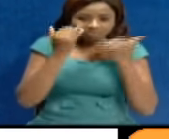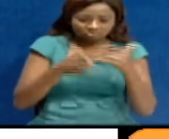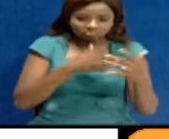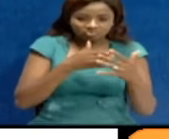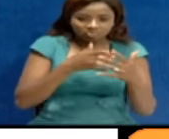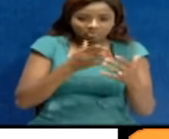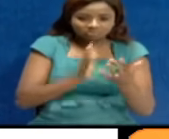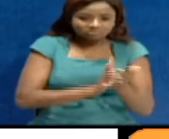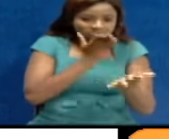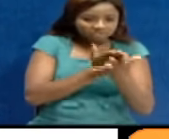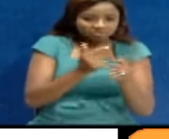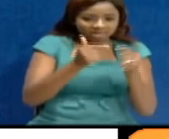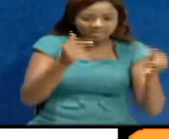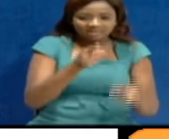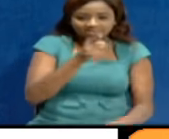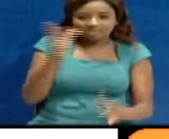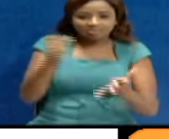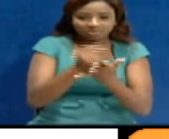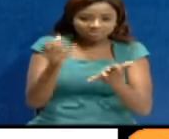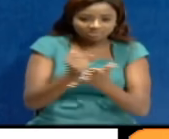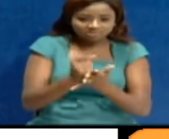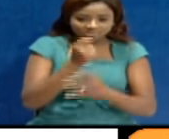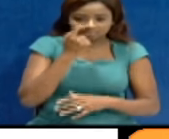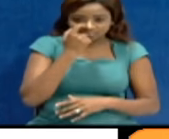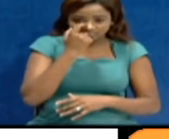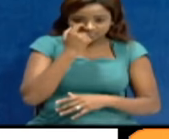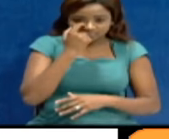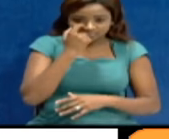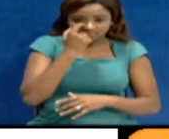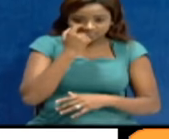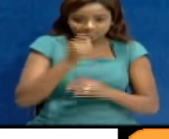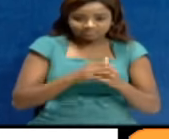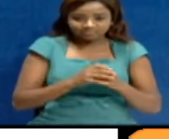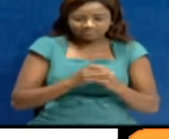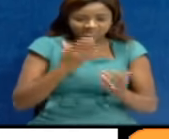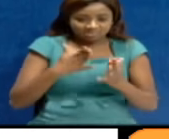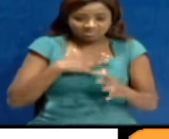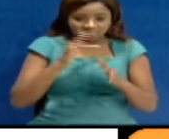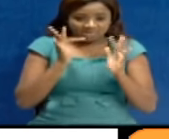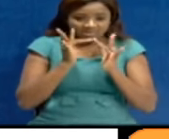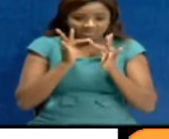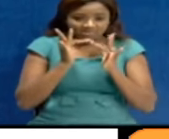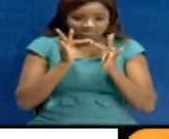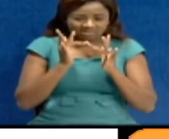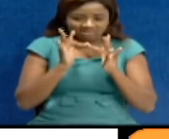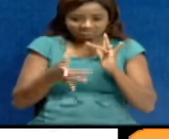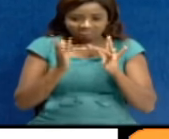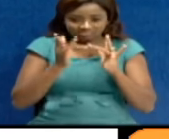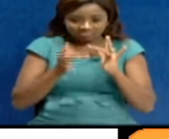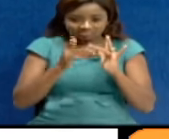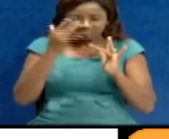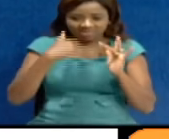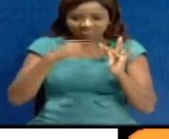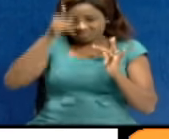Yes, first of all, maybe my network may not be very good because I'm in my house in the village, in Kwagamoro village in Busia